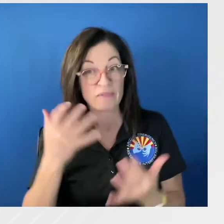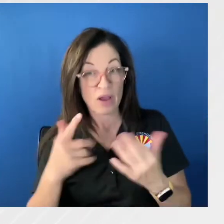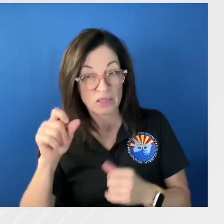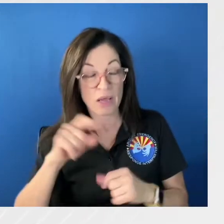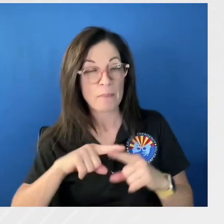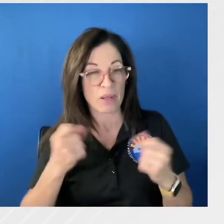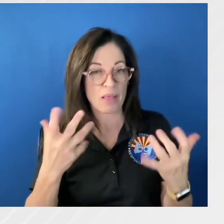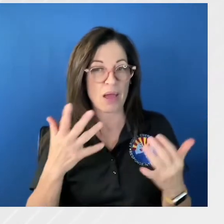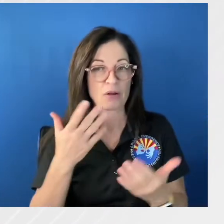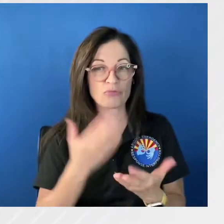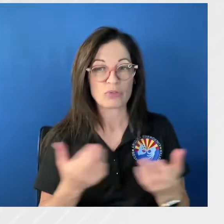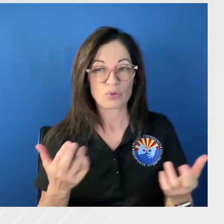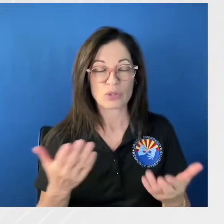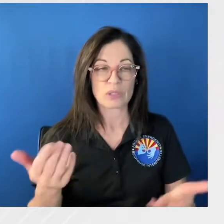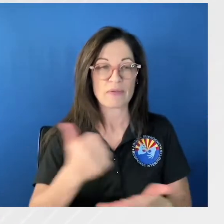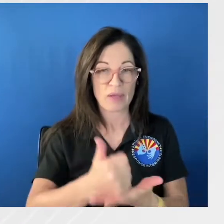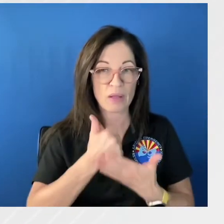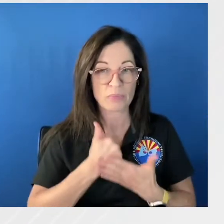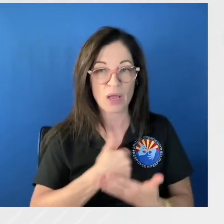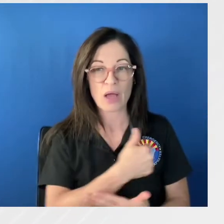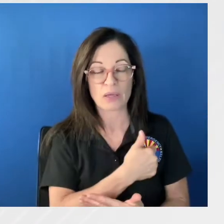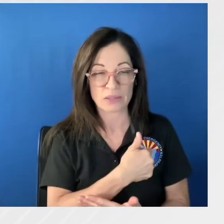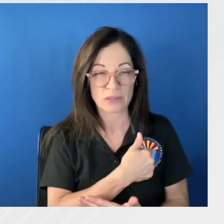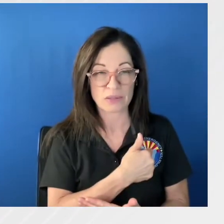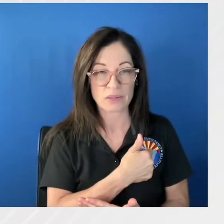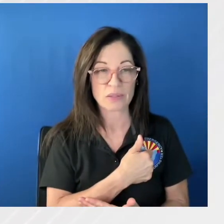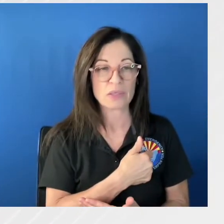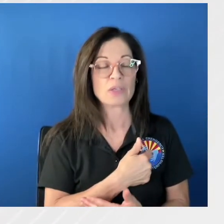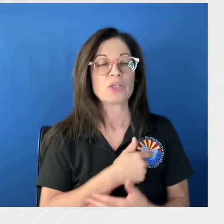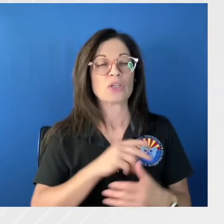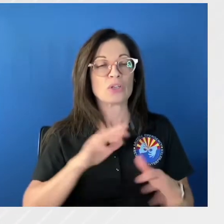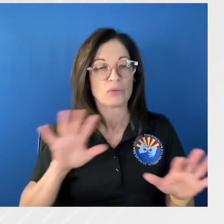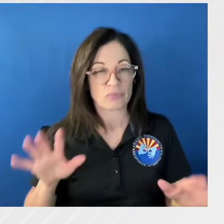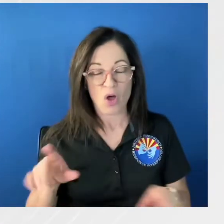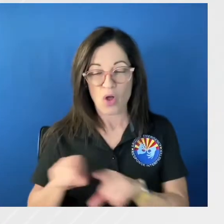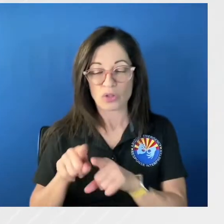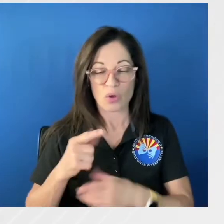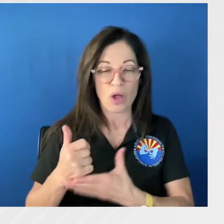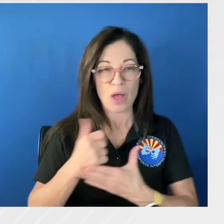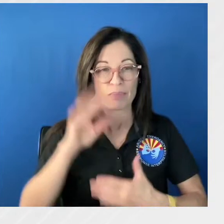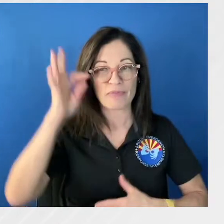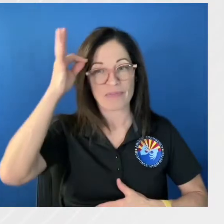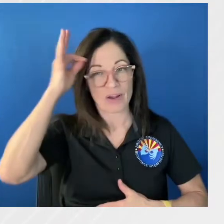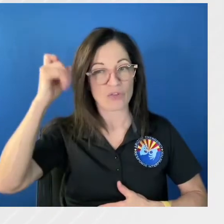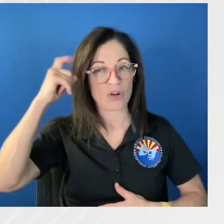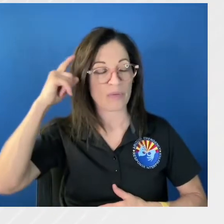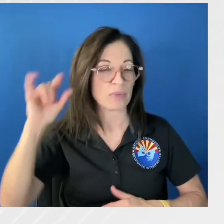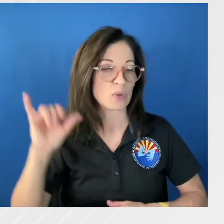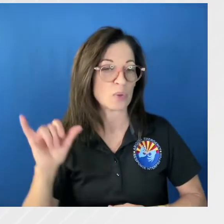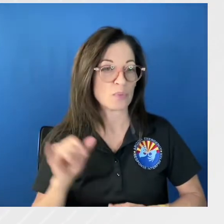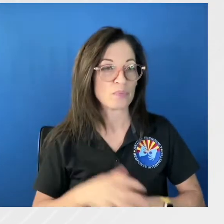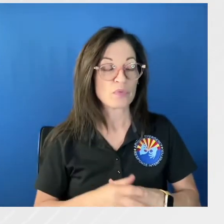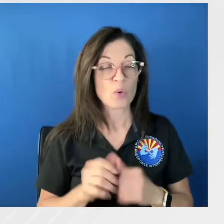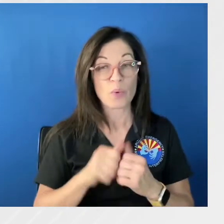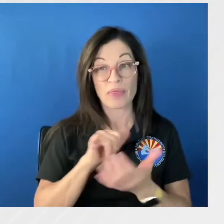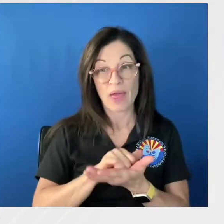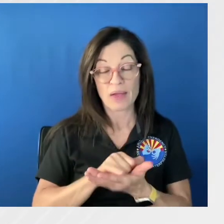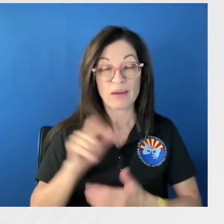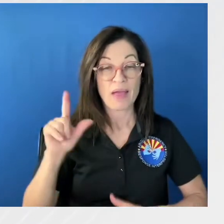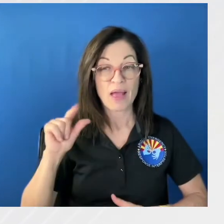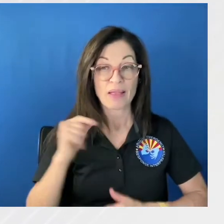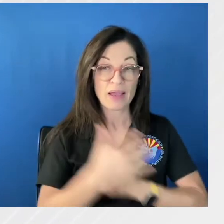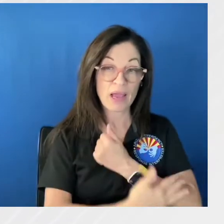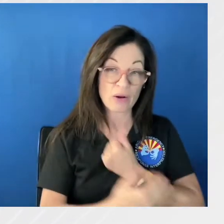really helped bolster the federal government as well. So with that being said, Los Angeles County Fire,